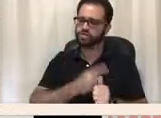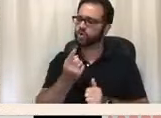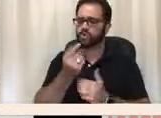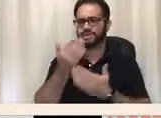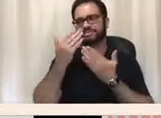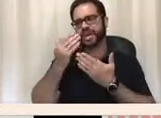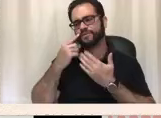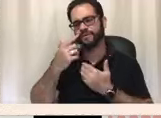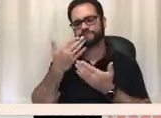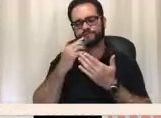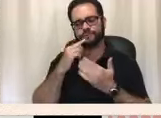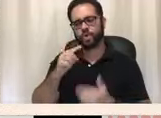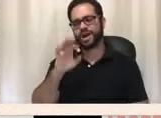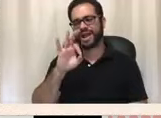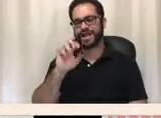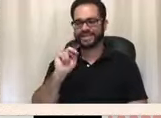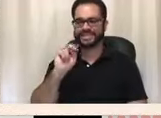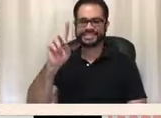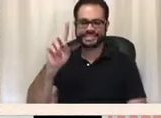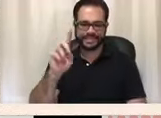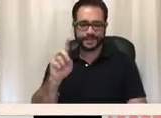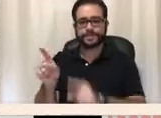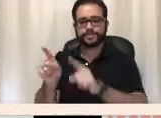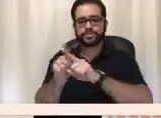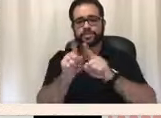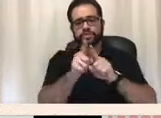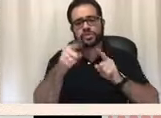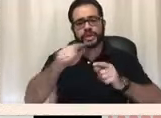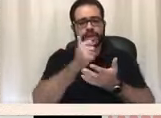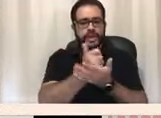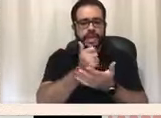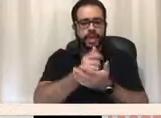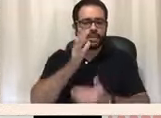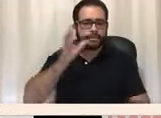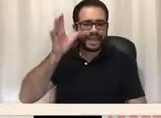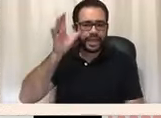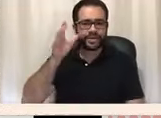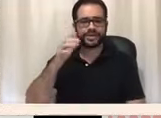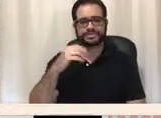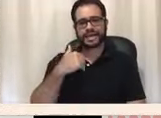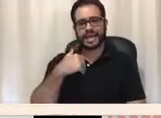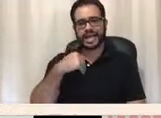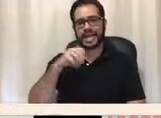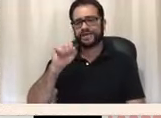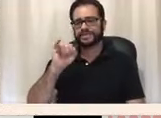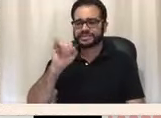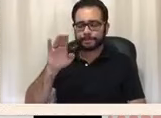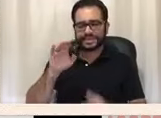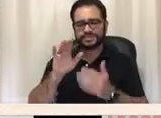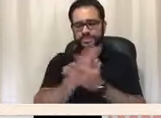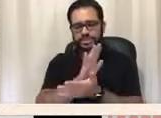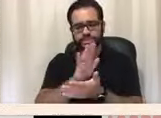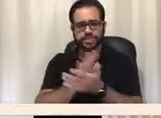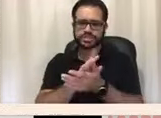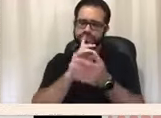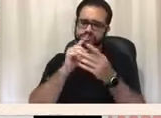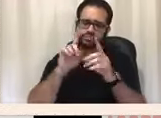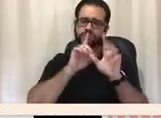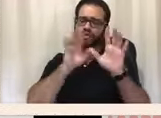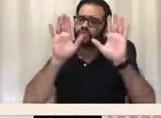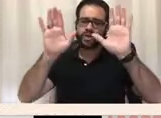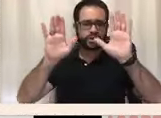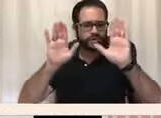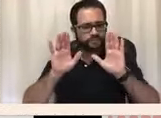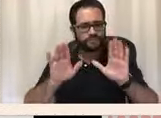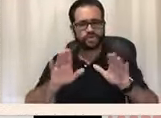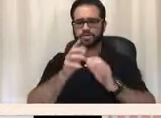They also assist parents. They have tip sheets. Just a fantastic partner that we're